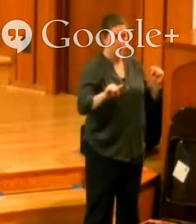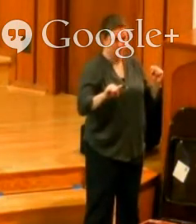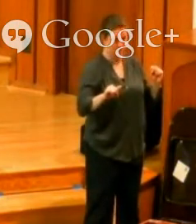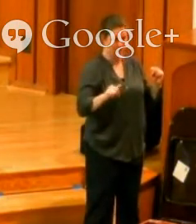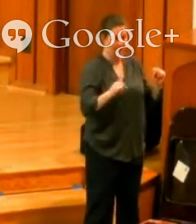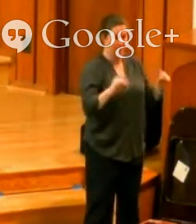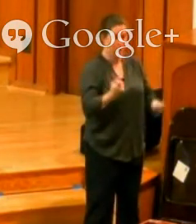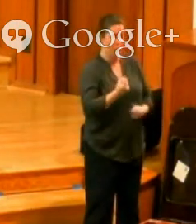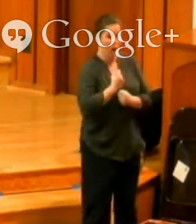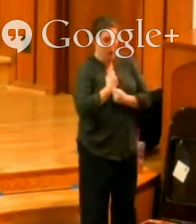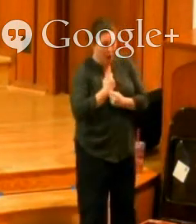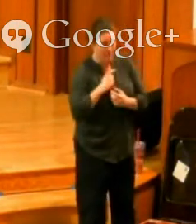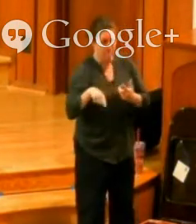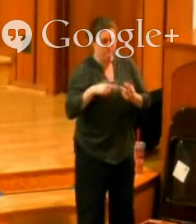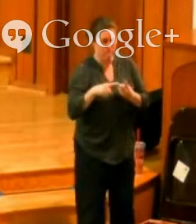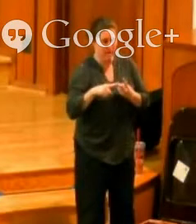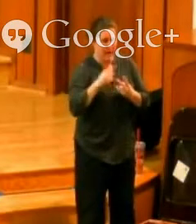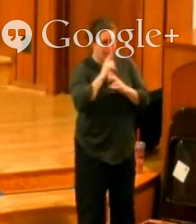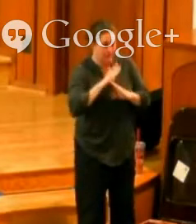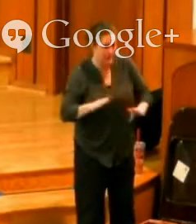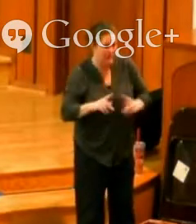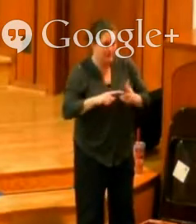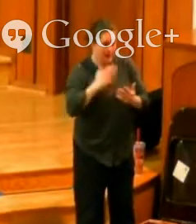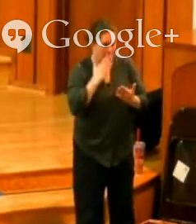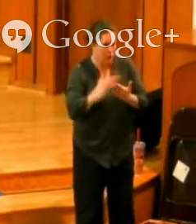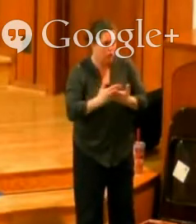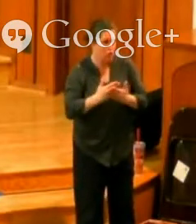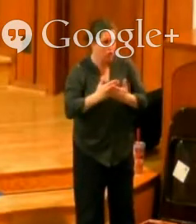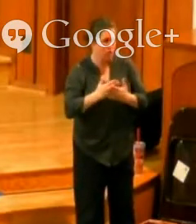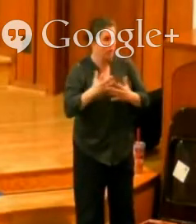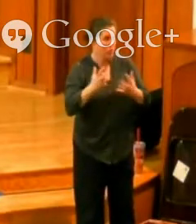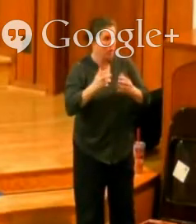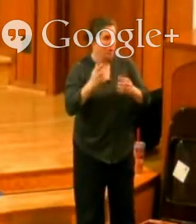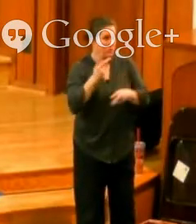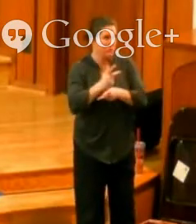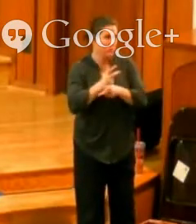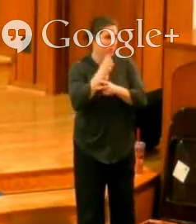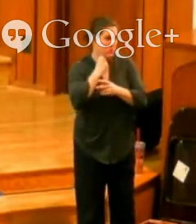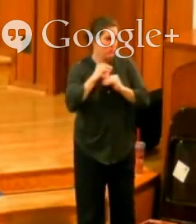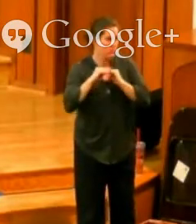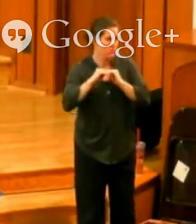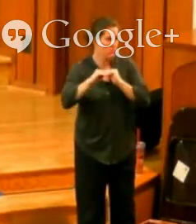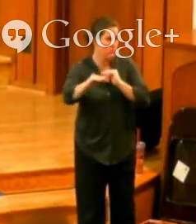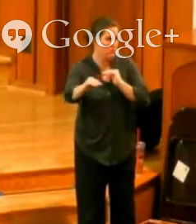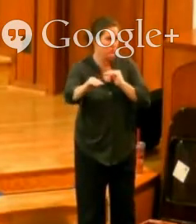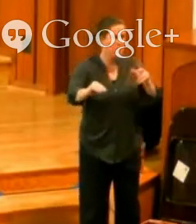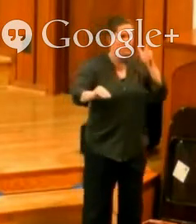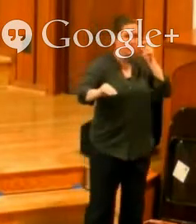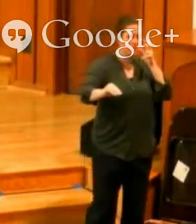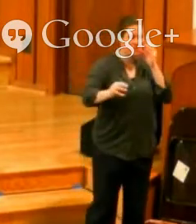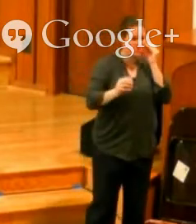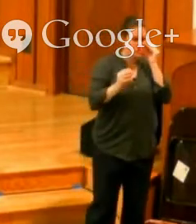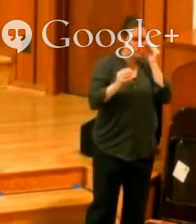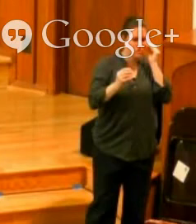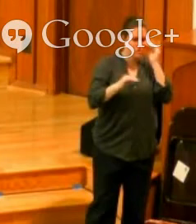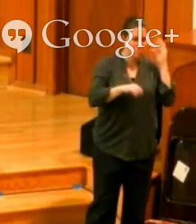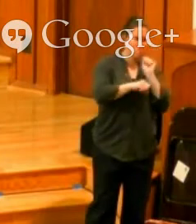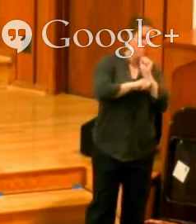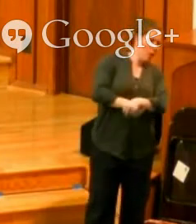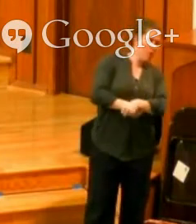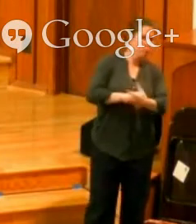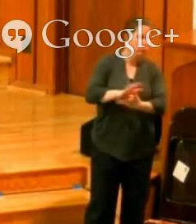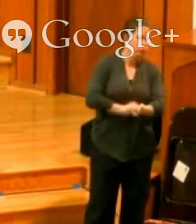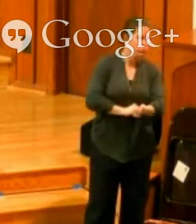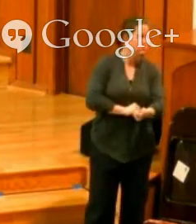of love and maintain the harmony of peace. But Satan is seeking to destroy. But does the Bible expose Satan's